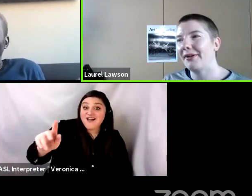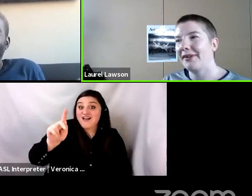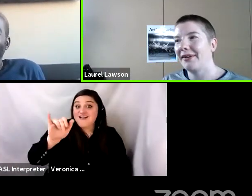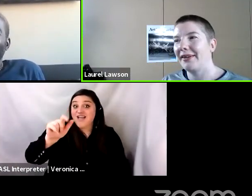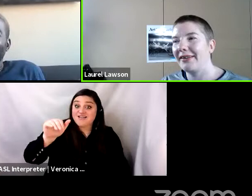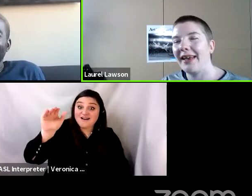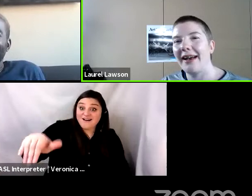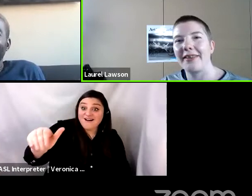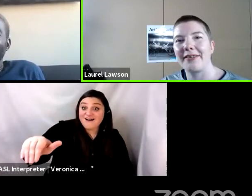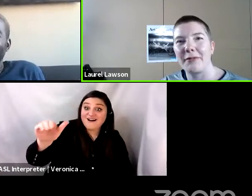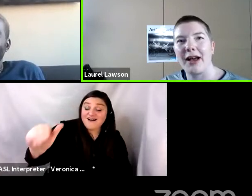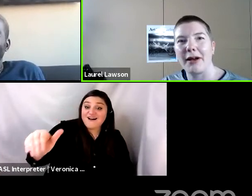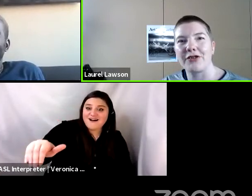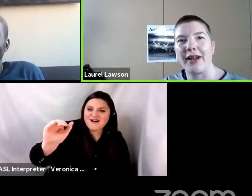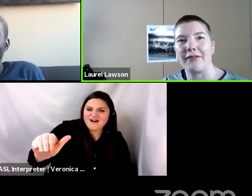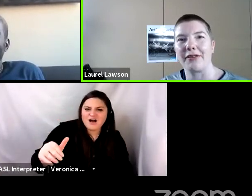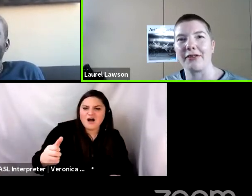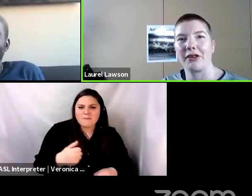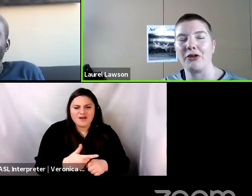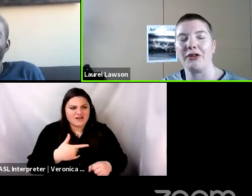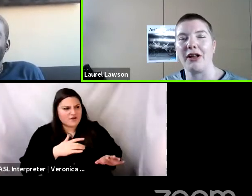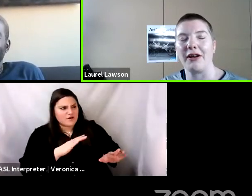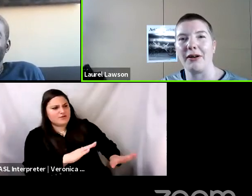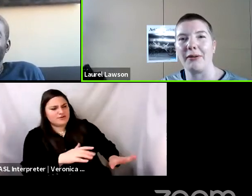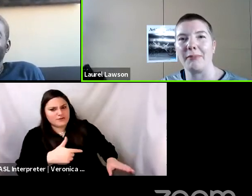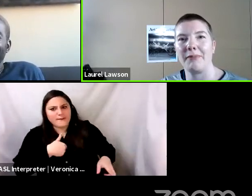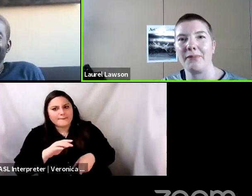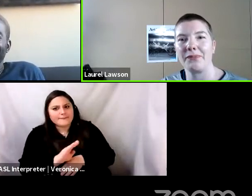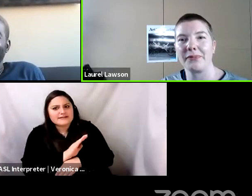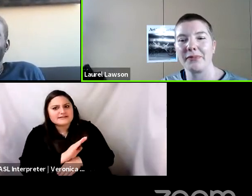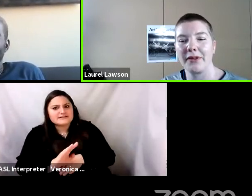So yeah, at the same time, I just have this little